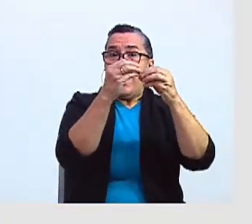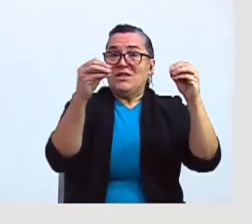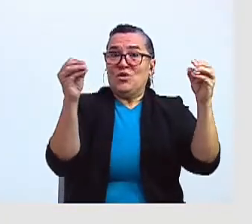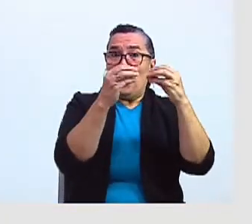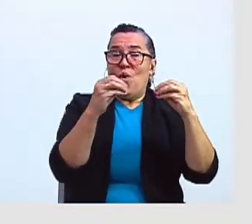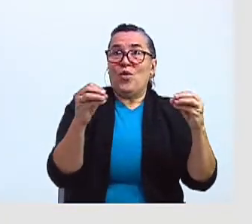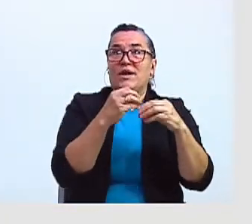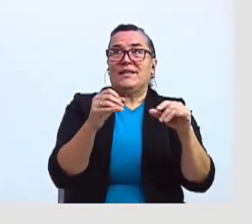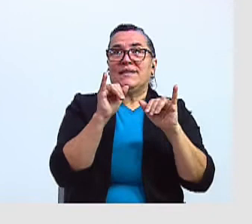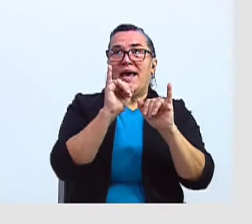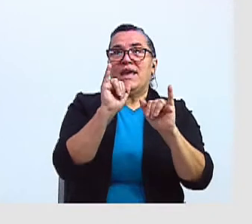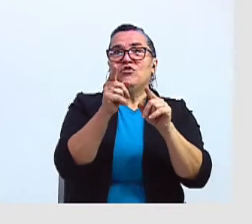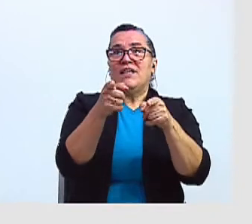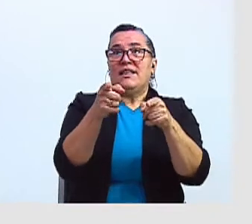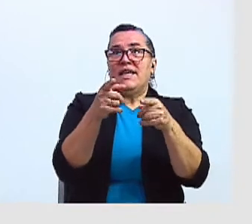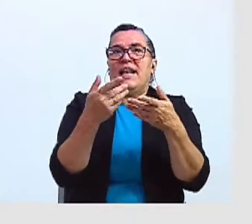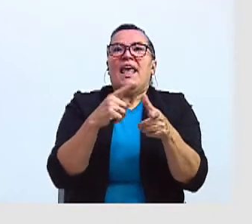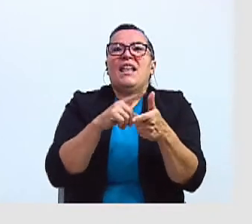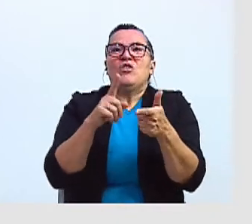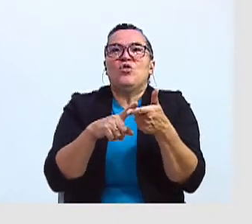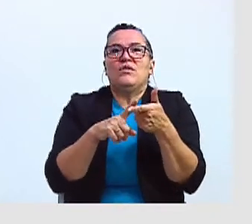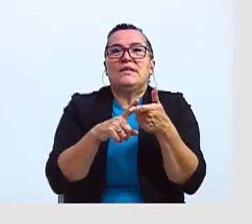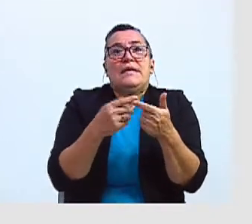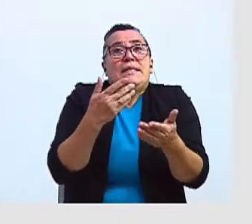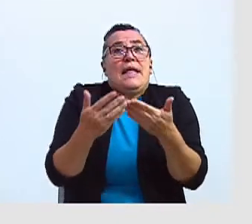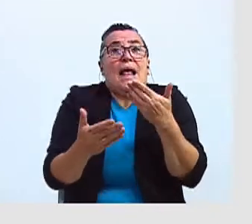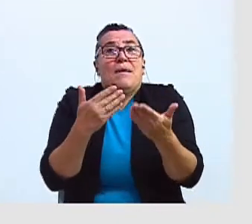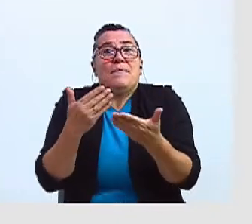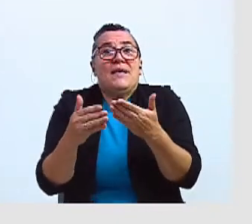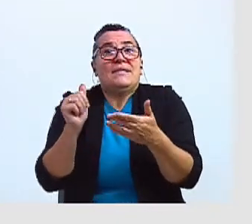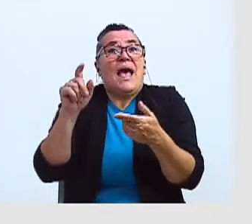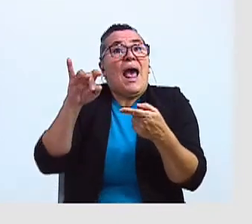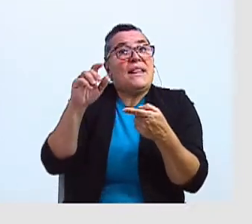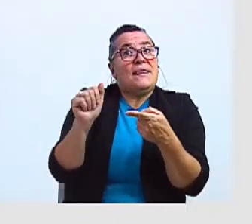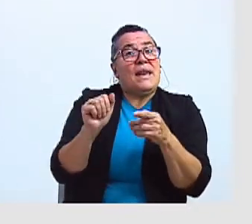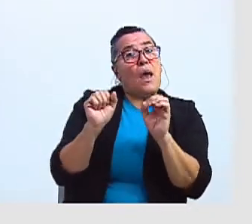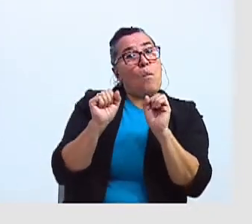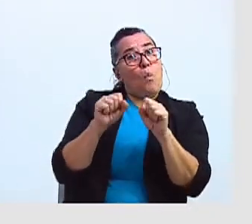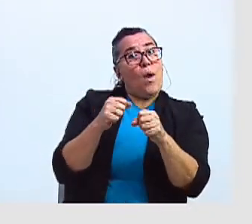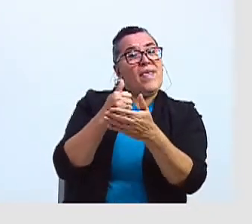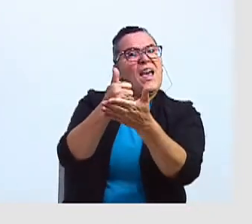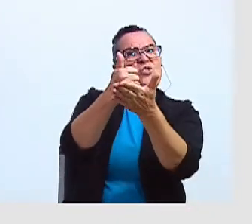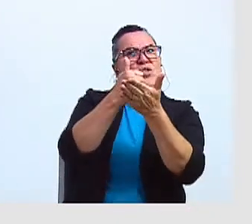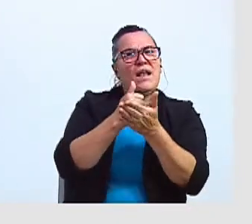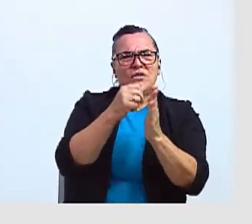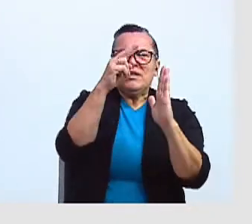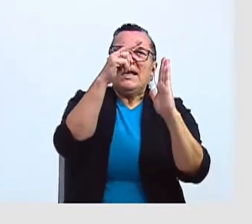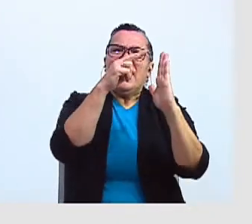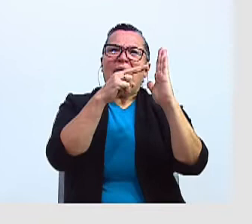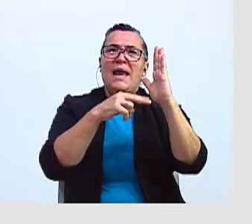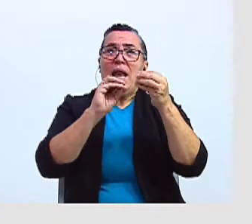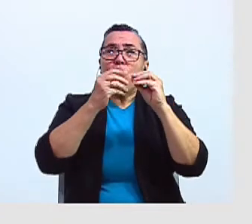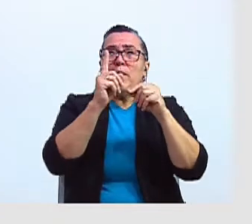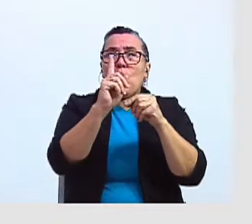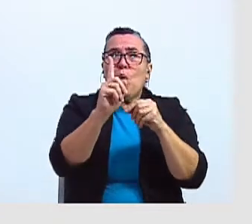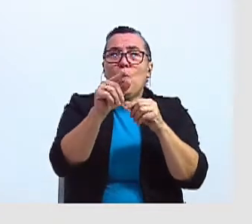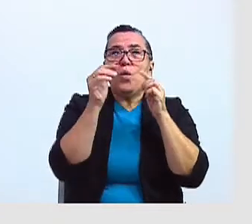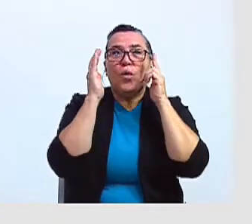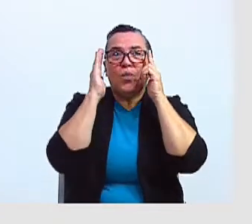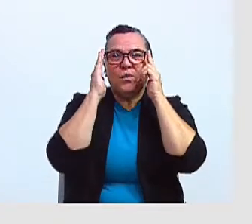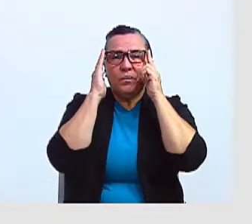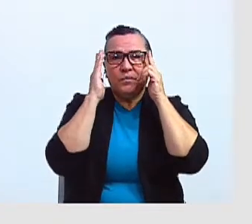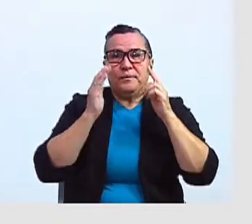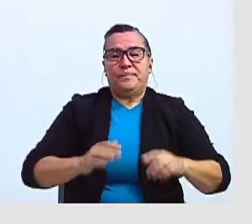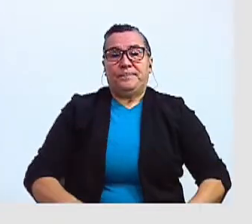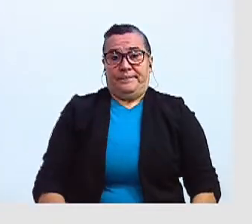Okay, there you have. So maybe, Andrea, can you help us reading number 1?